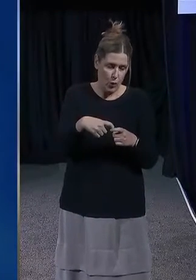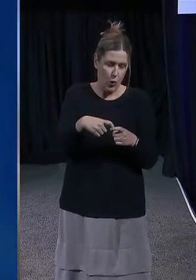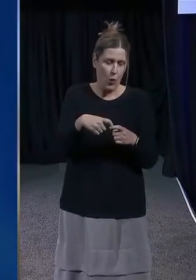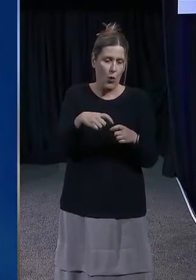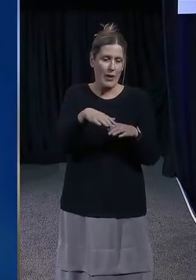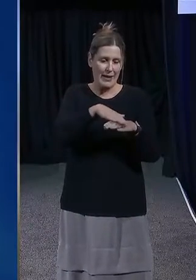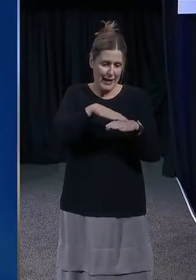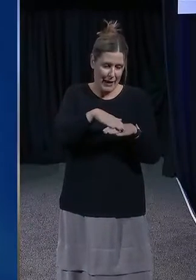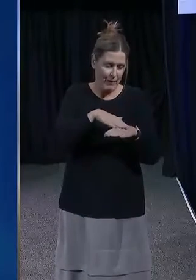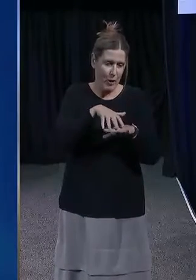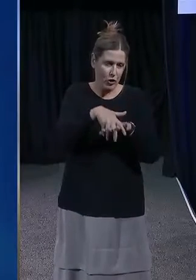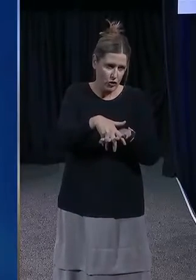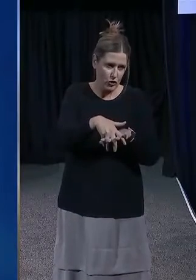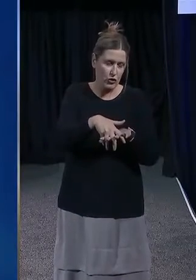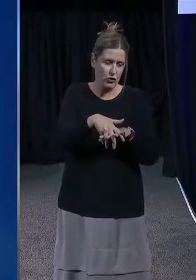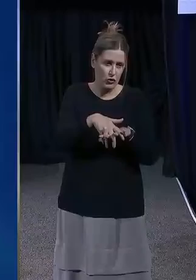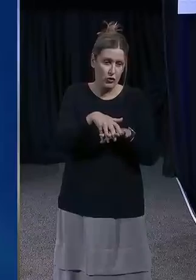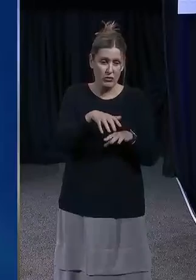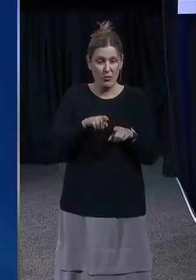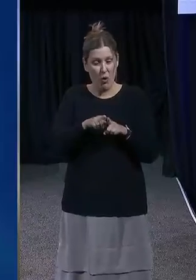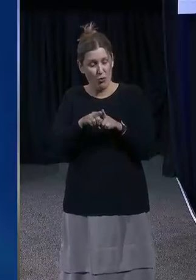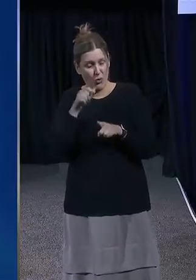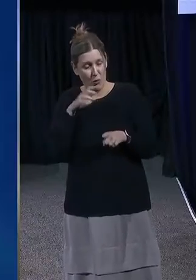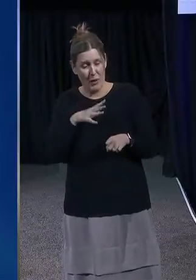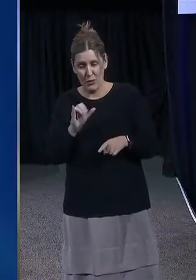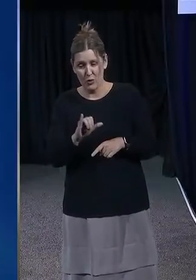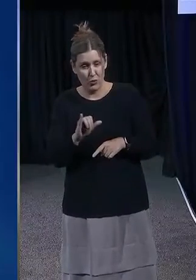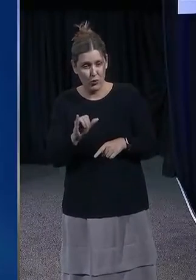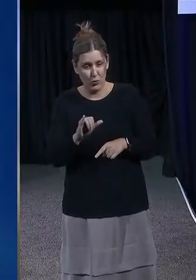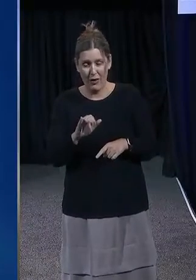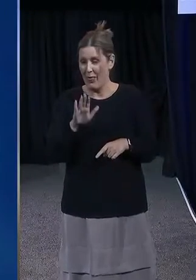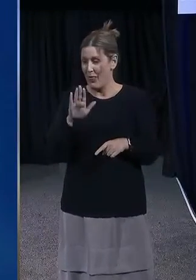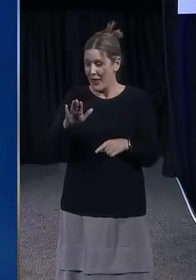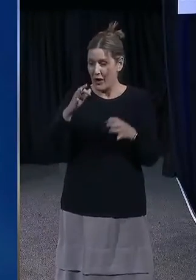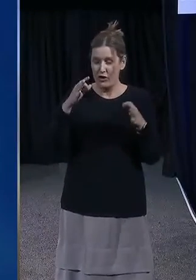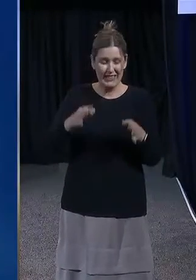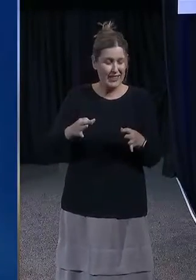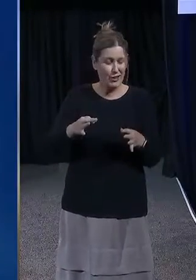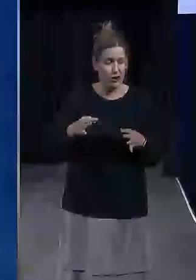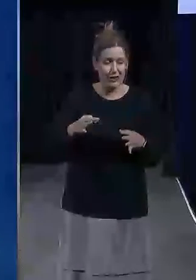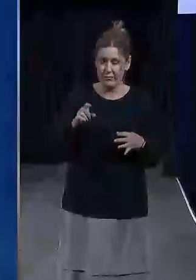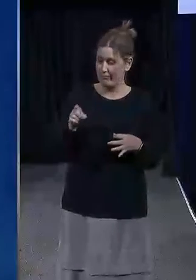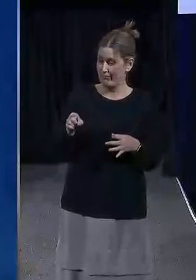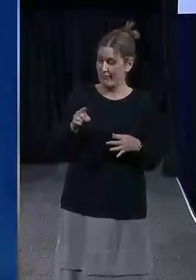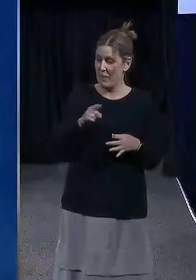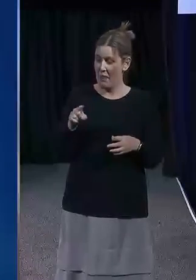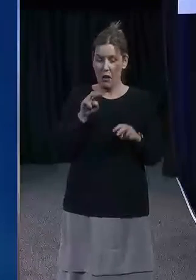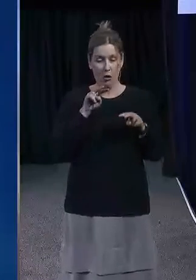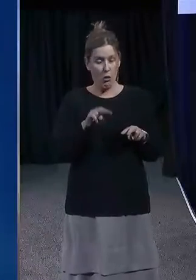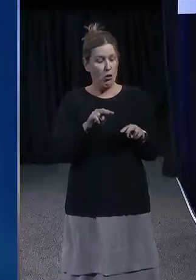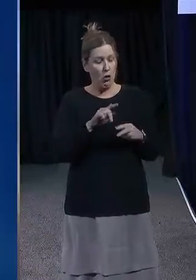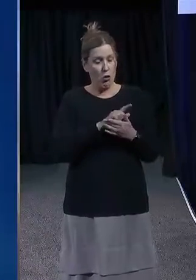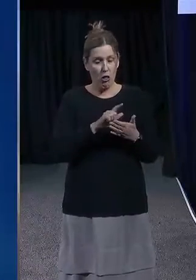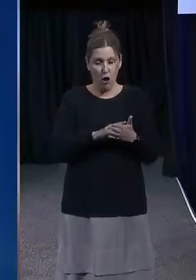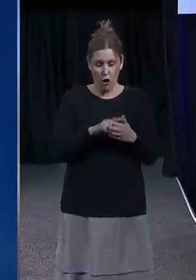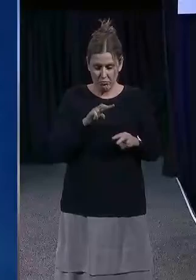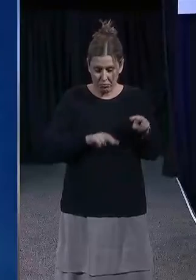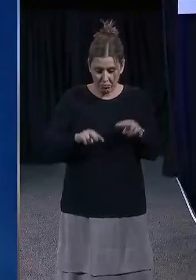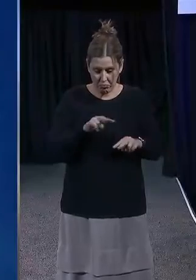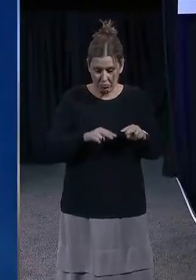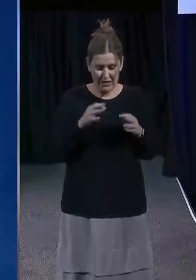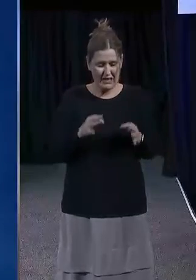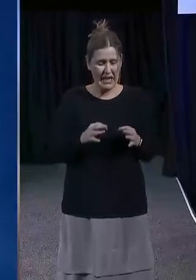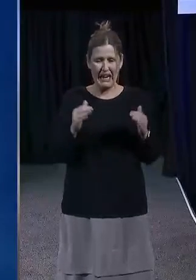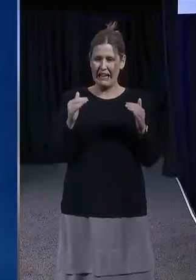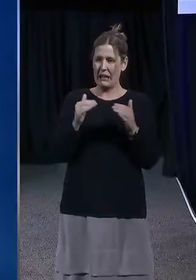Native Americans, and in fact, for women. Their decisions looked at the law and decided that